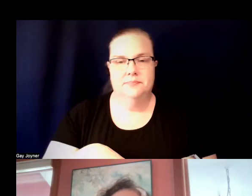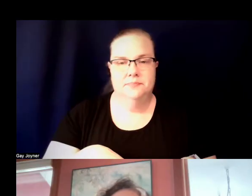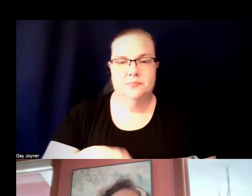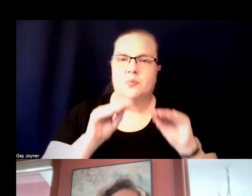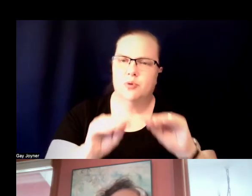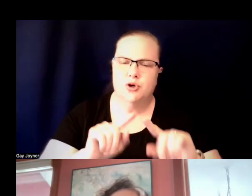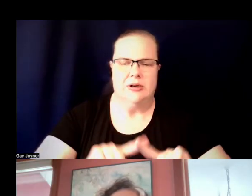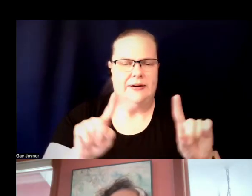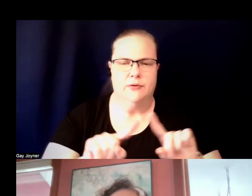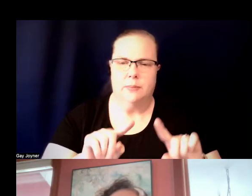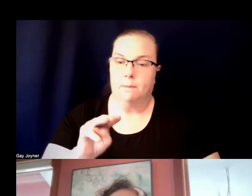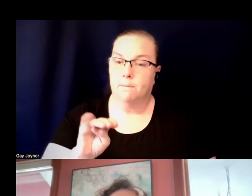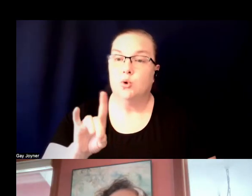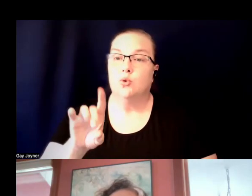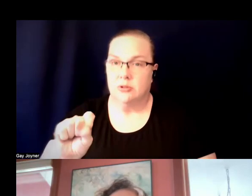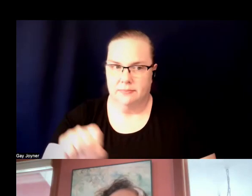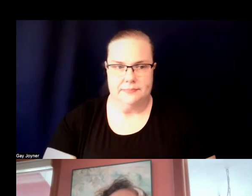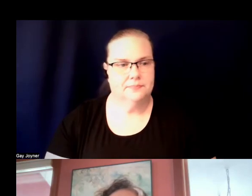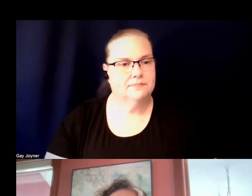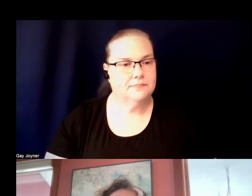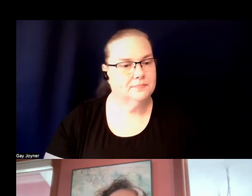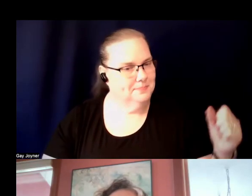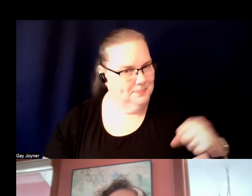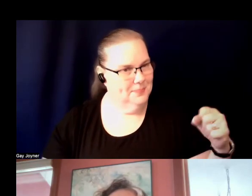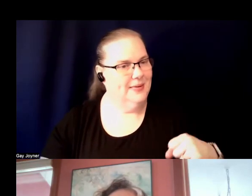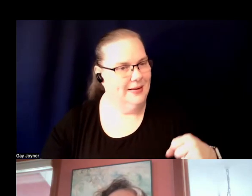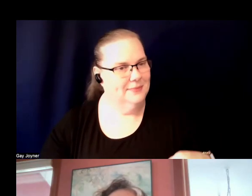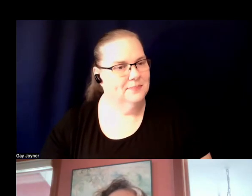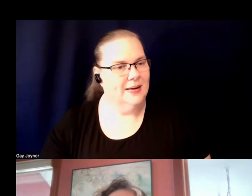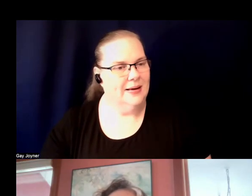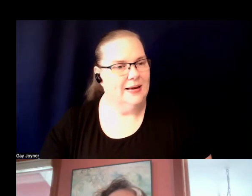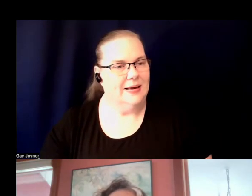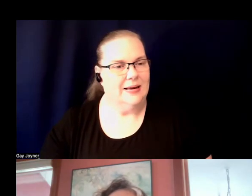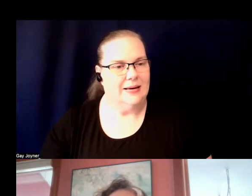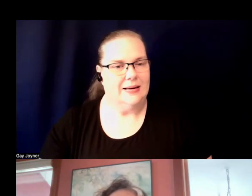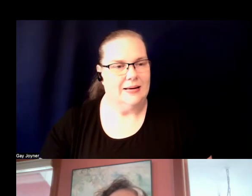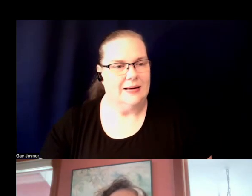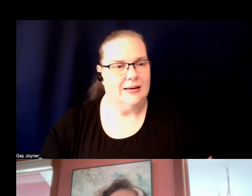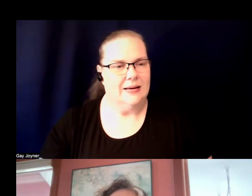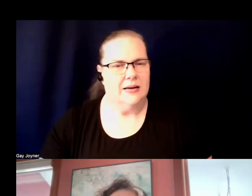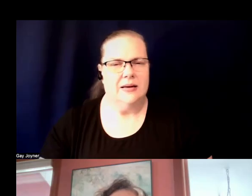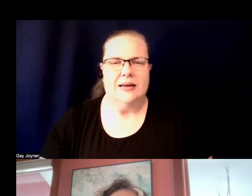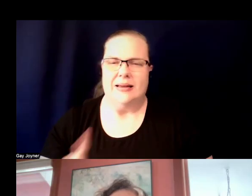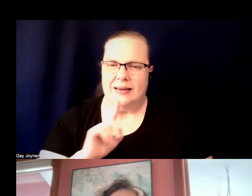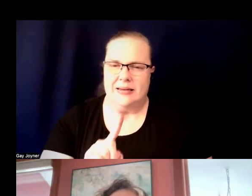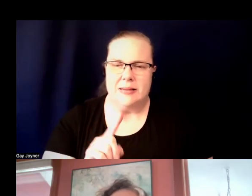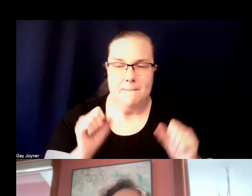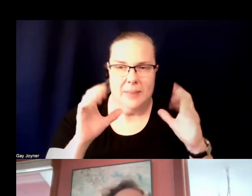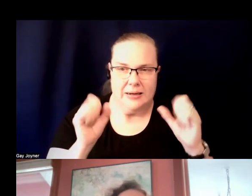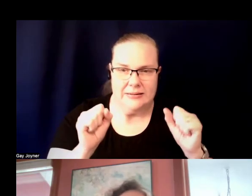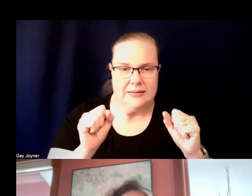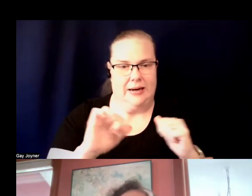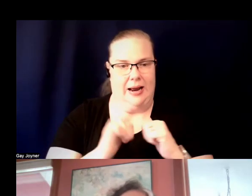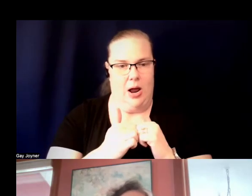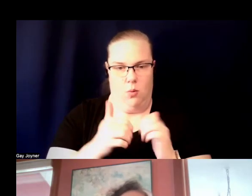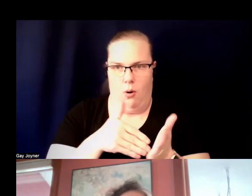moods. It is amazing, and often I find just ordinary things in my house